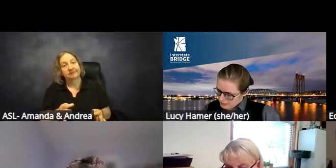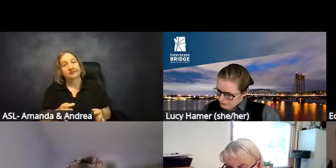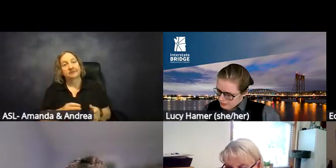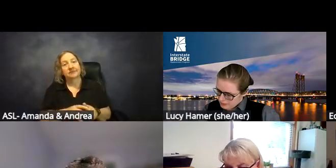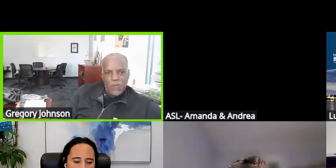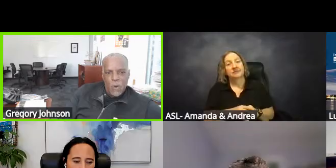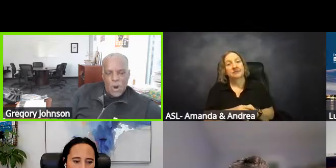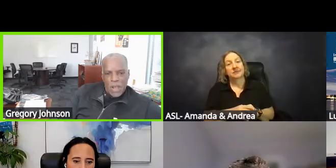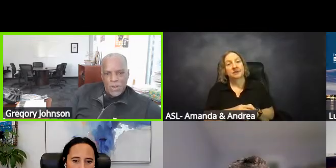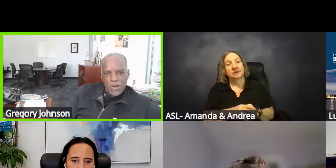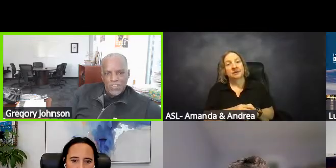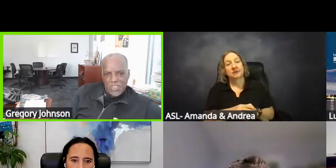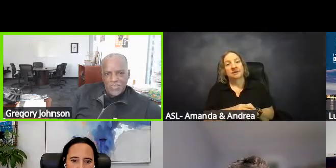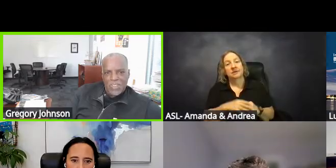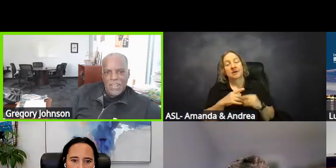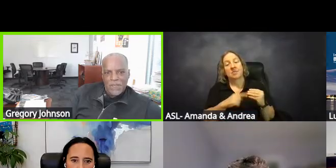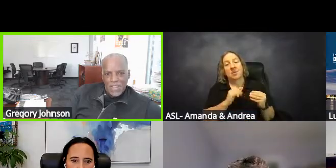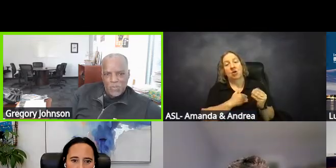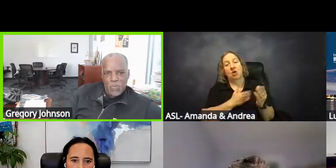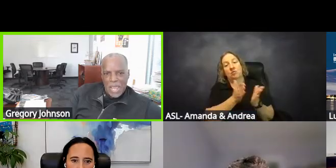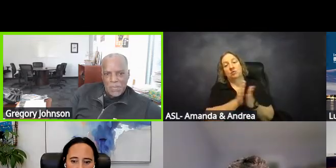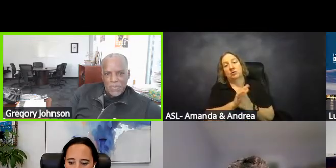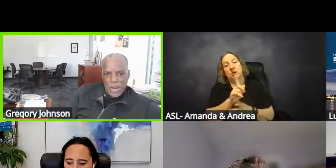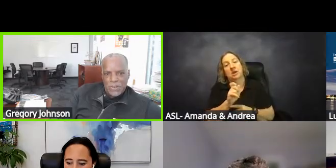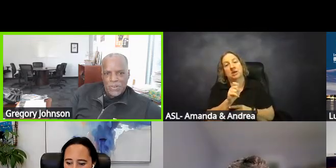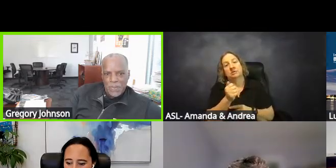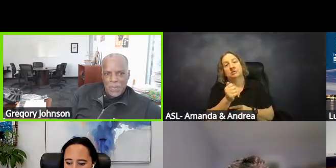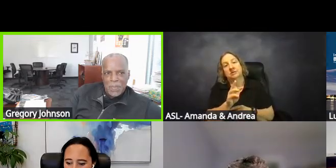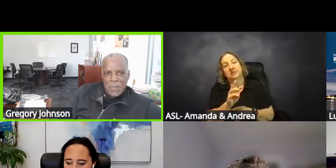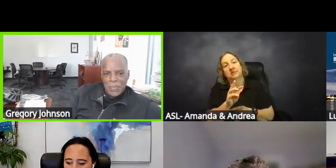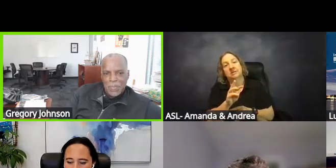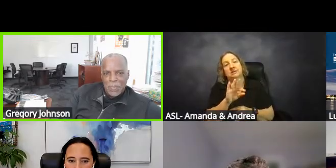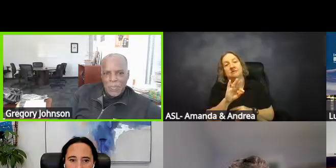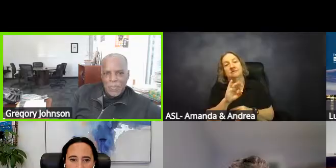our request for a 116 fixed span bridge.